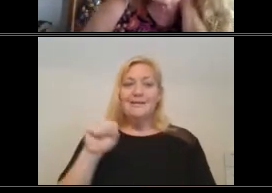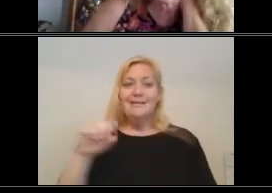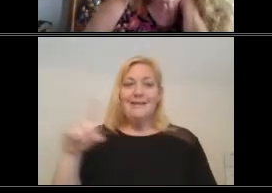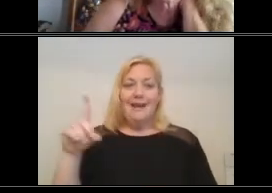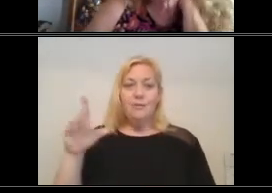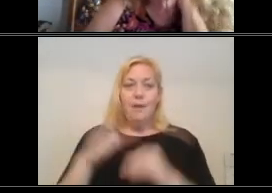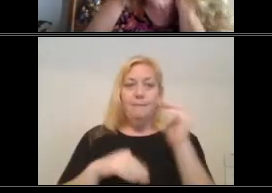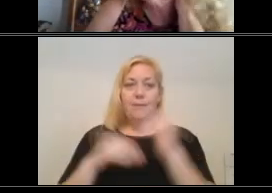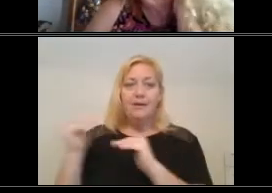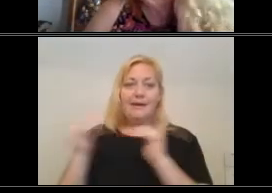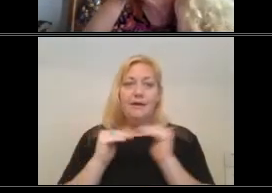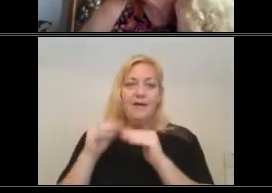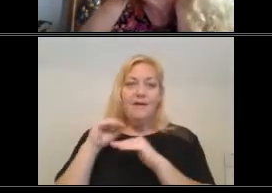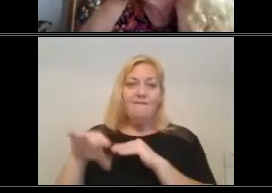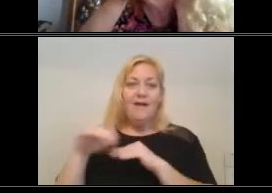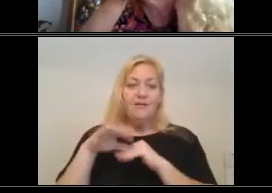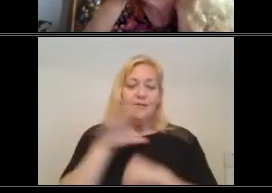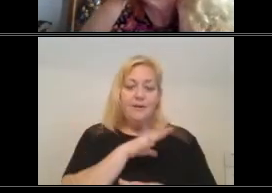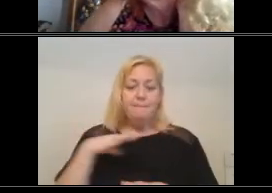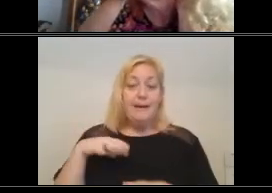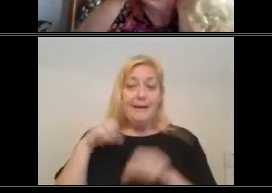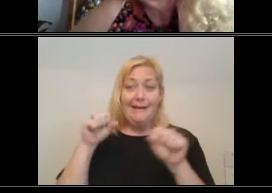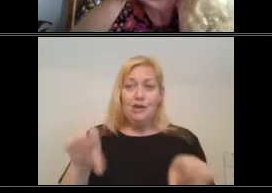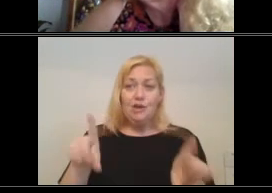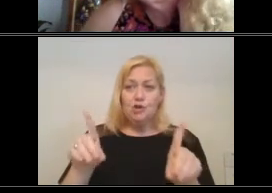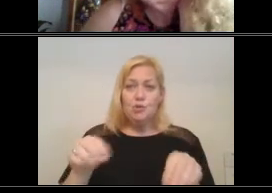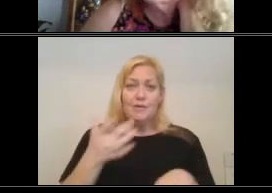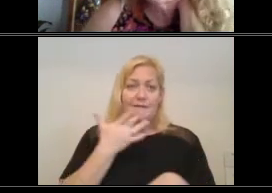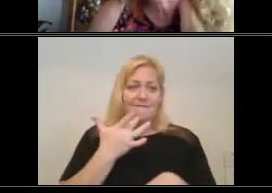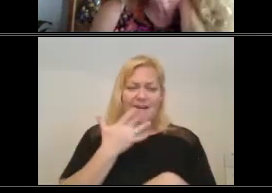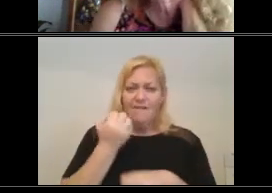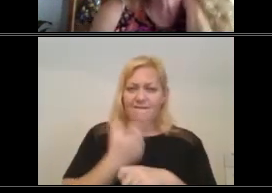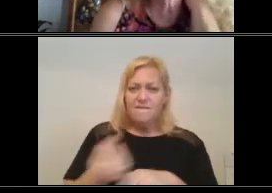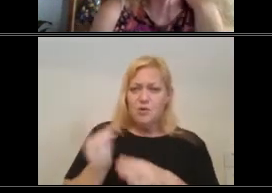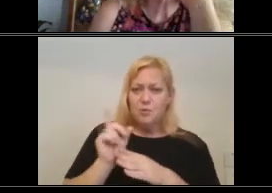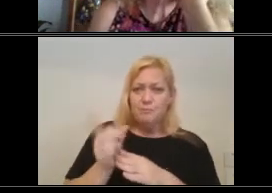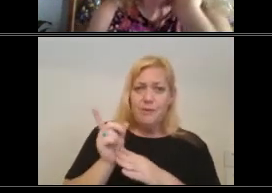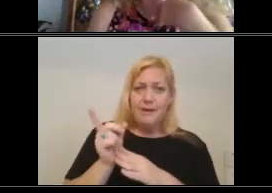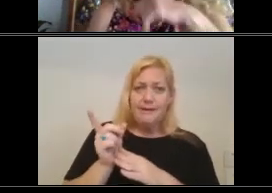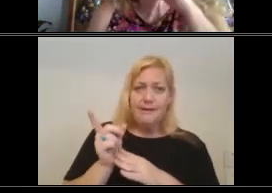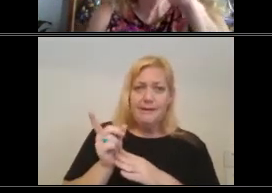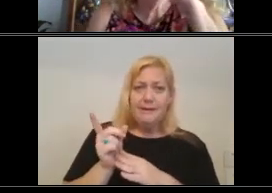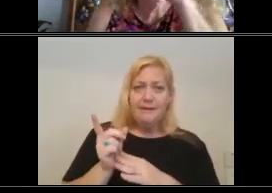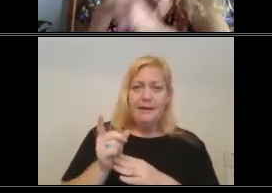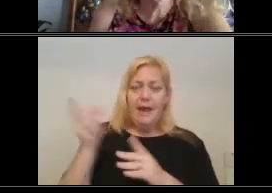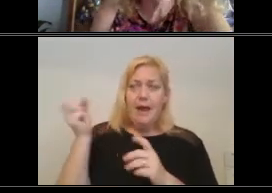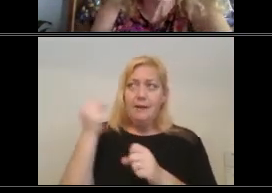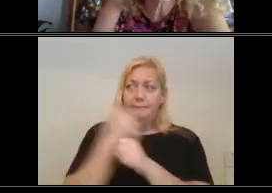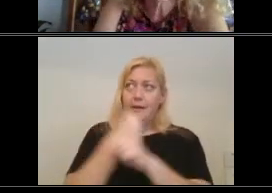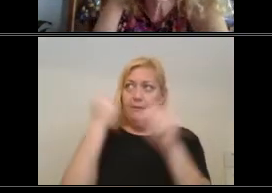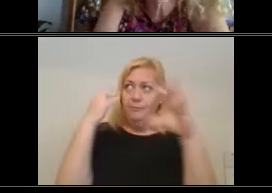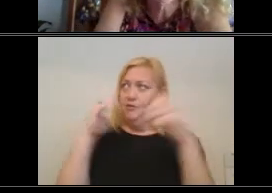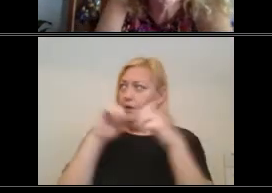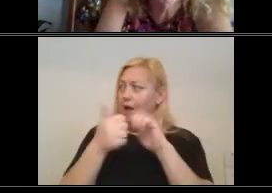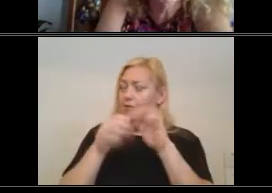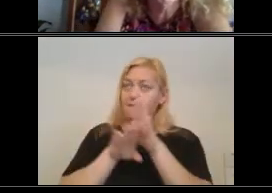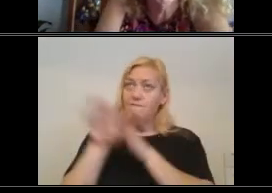equity advisory committees. Can you do us a favor, take a few minutes and paint the picture? How do you form